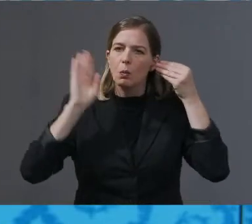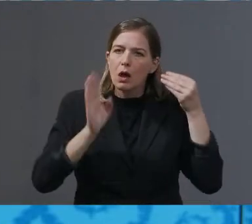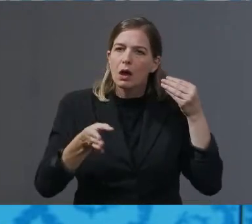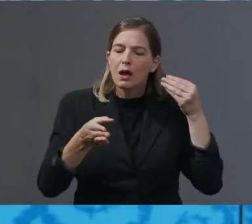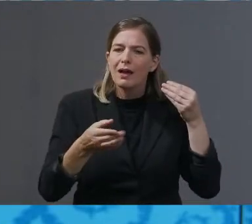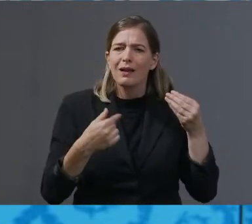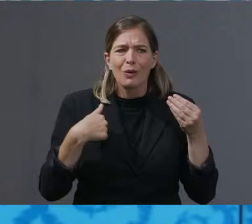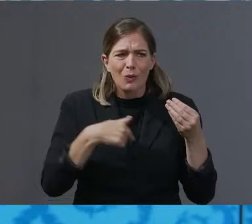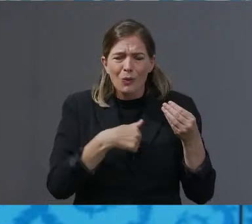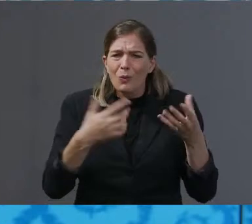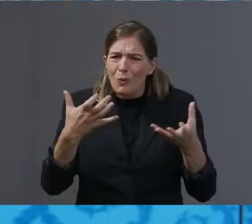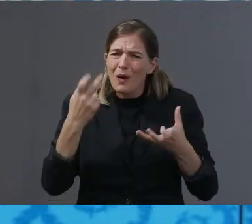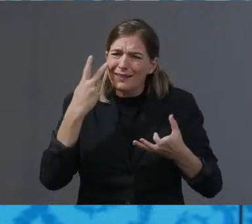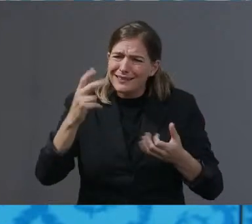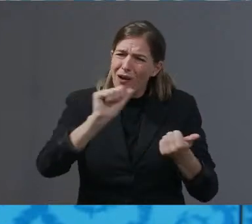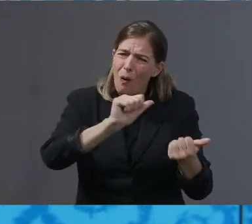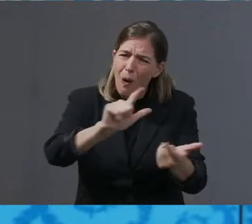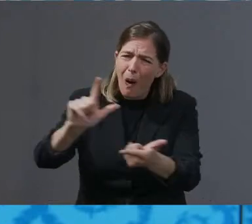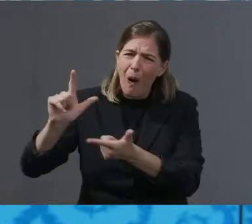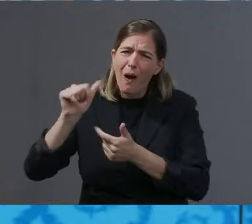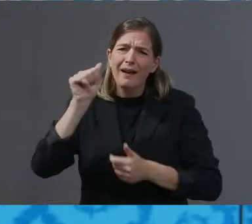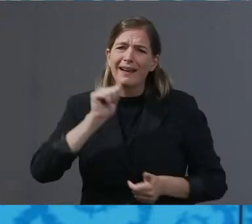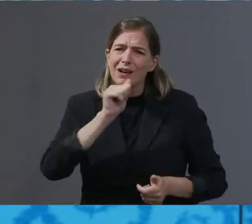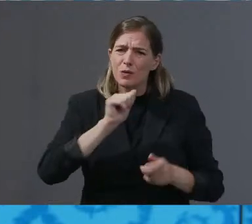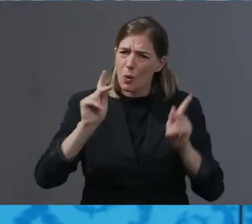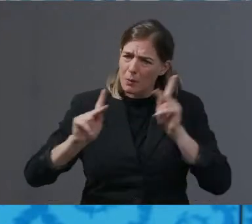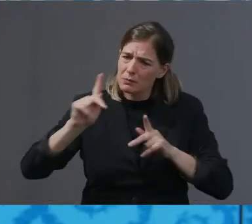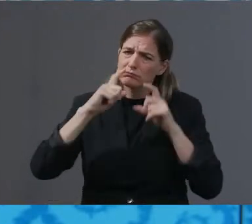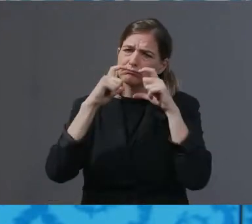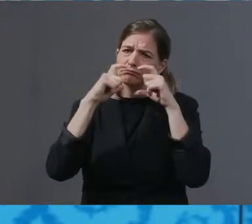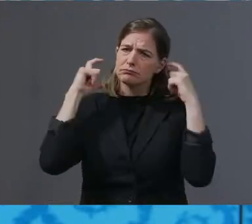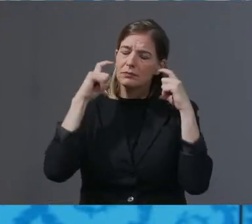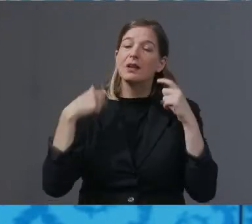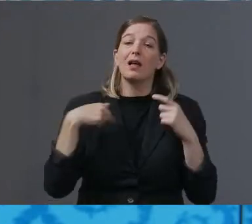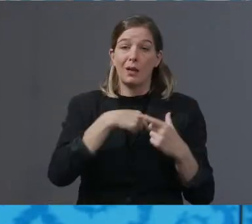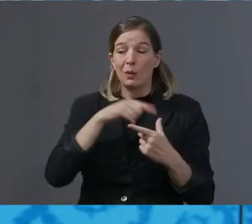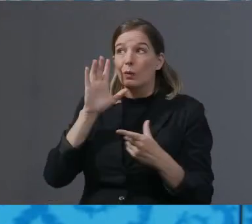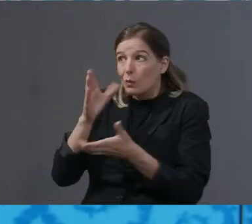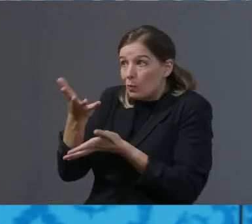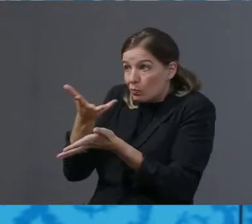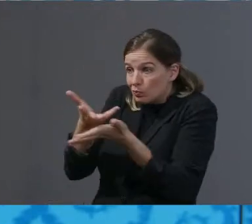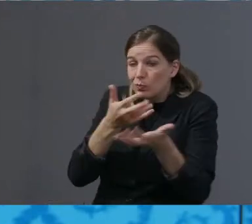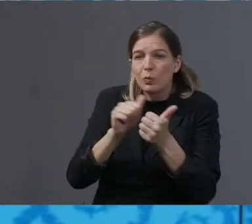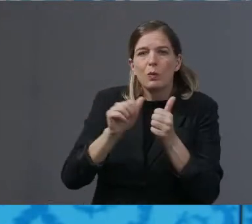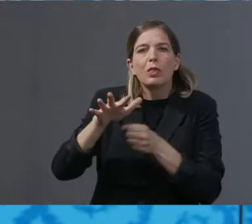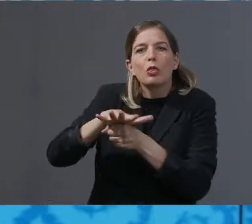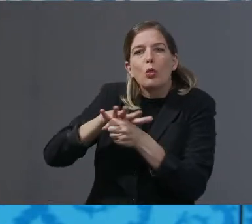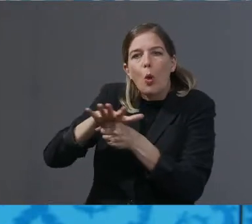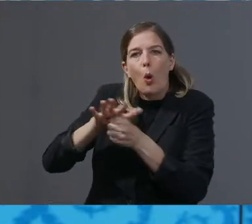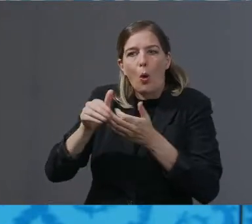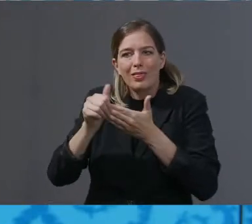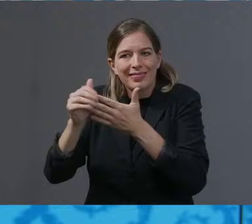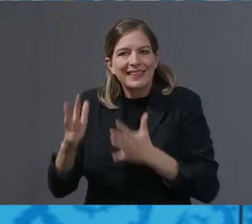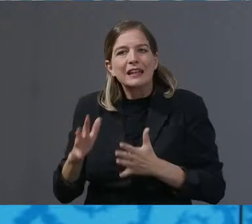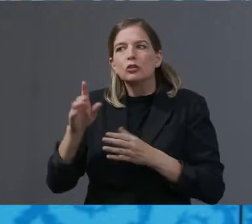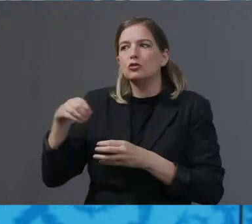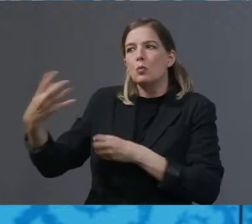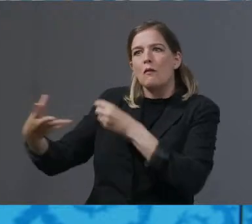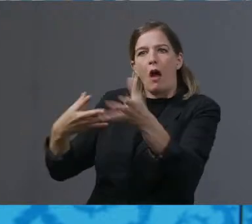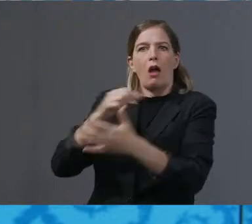masks, and we are going to be working with local leaders so that we can have that flexibility. And yes, I